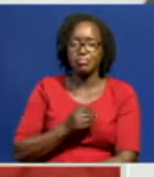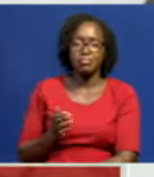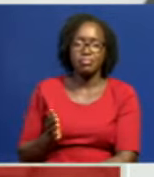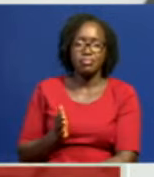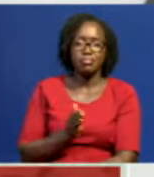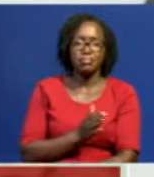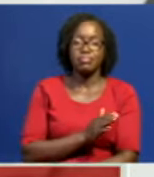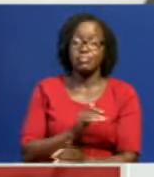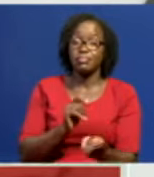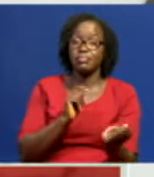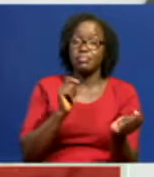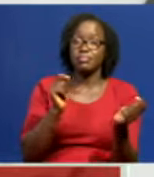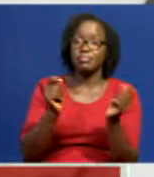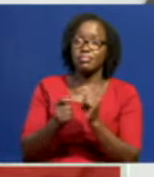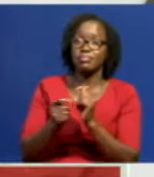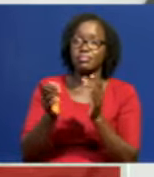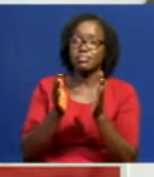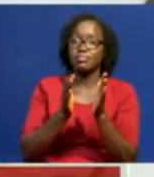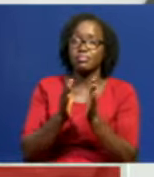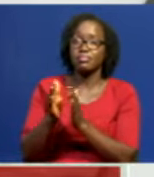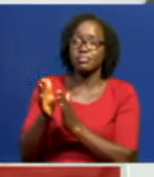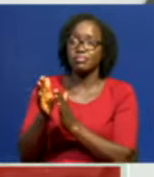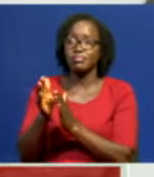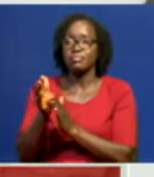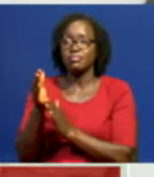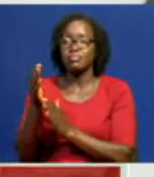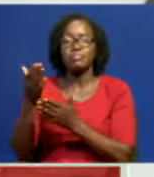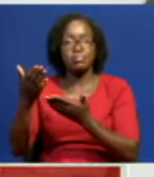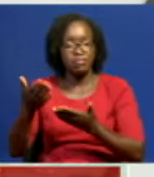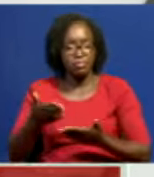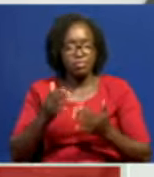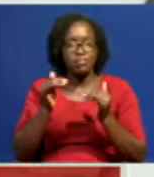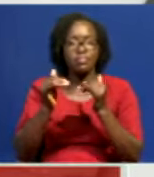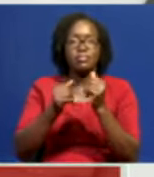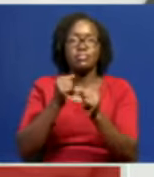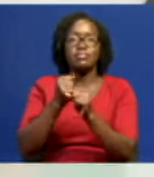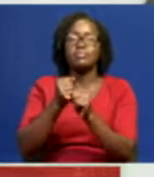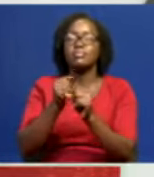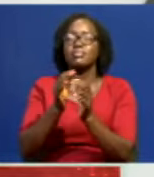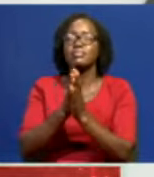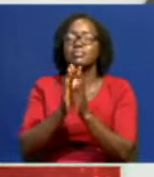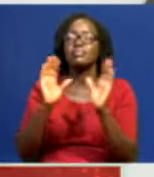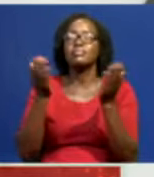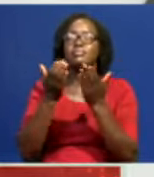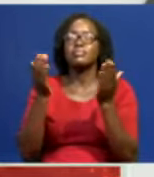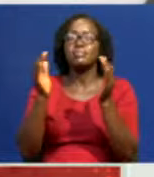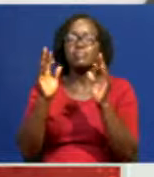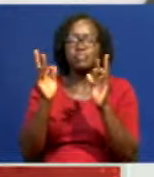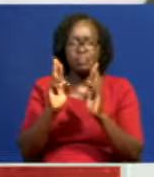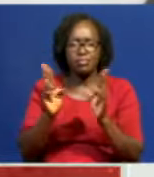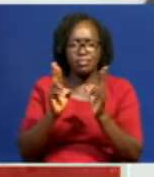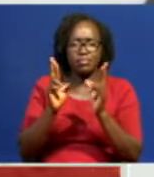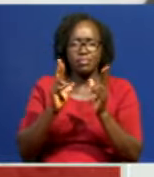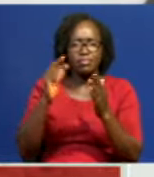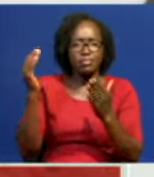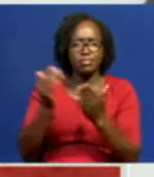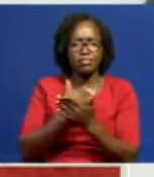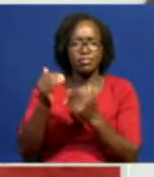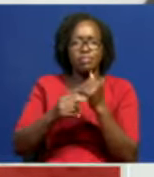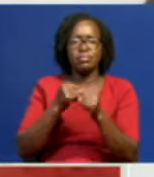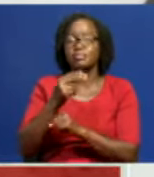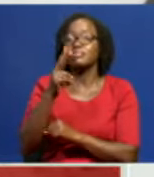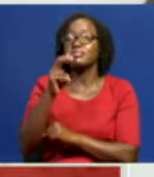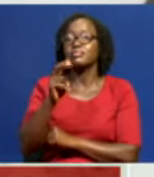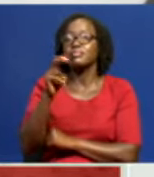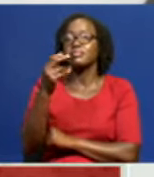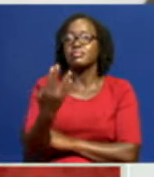switch gears to the preparations for the welcoming of the new year. And as the world prepares to usher the new year